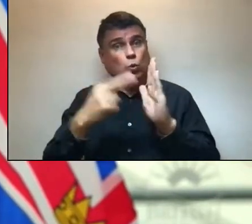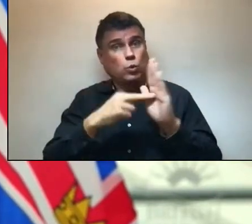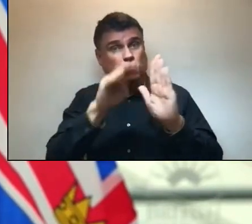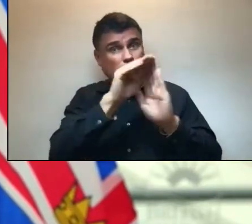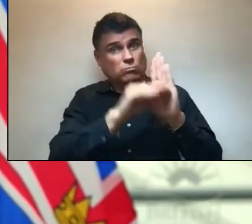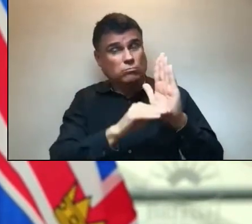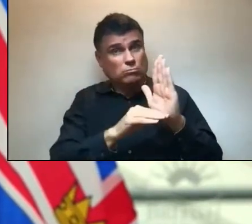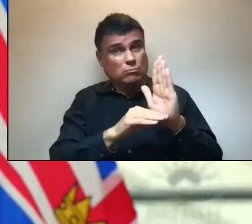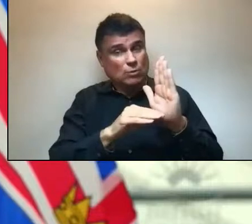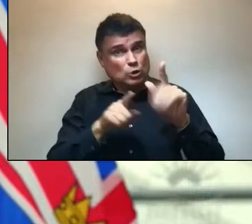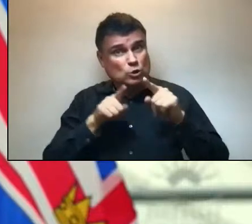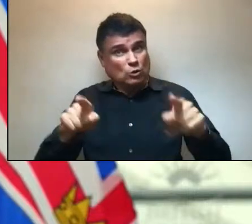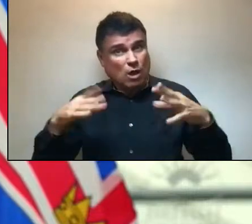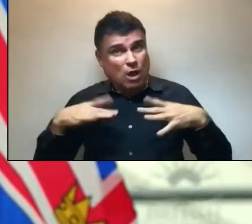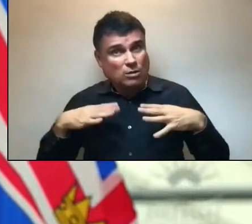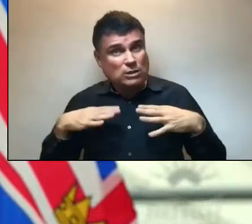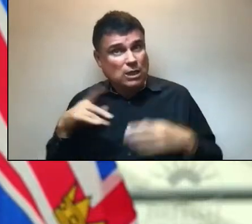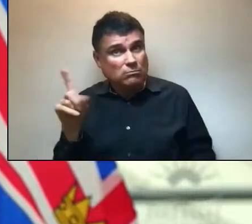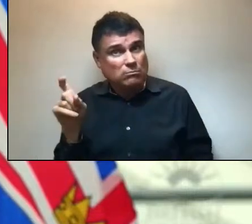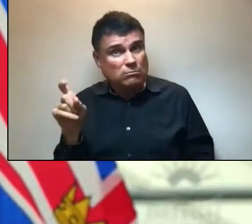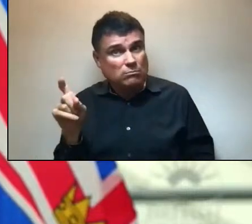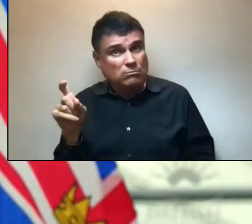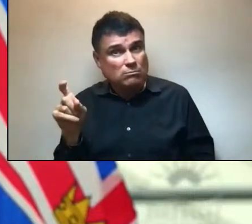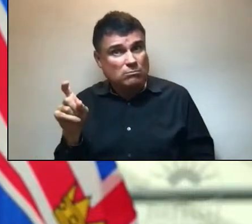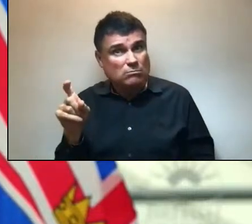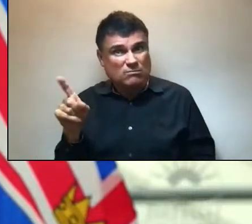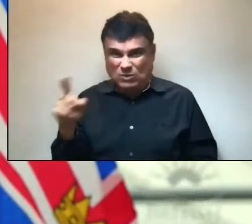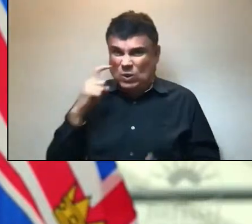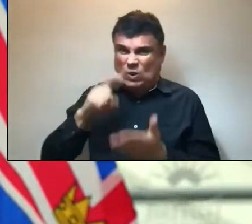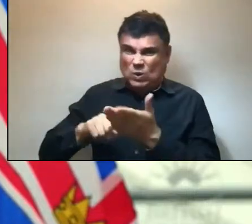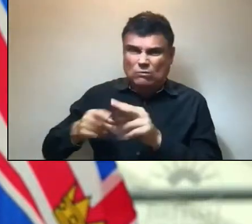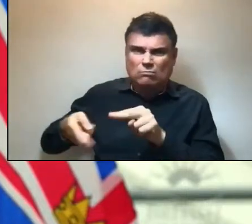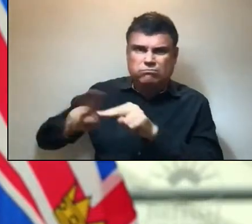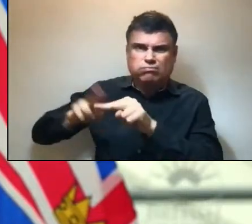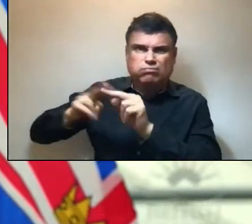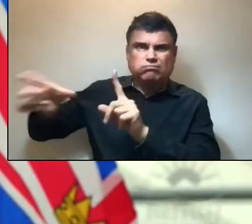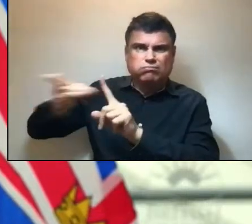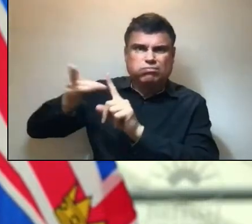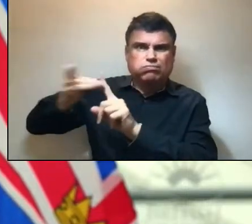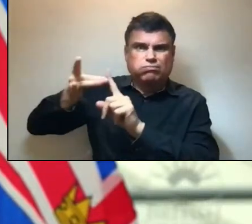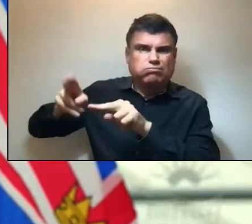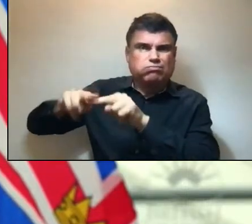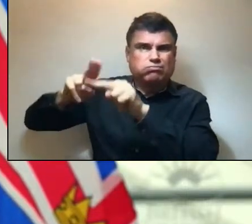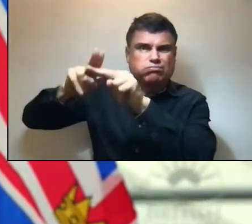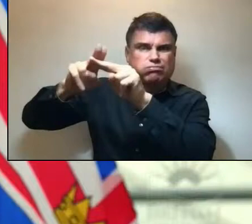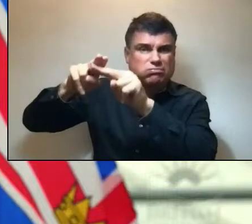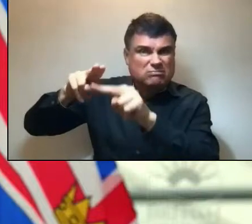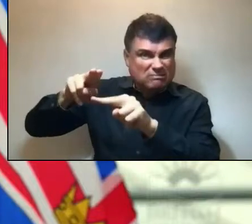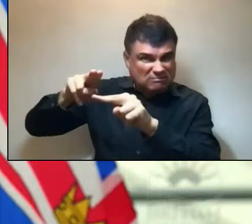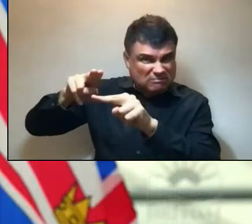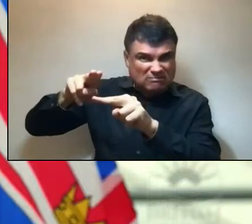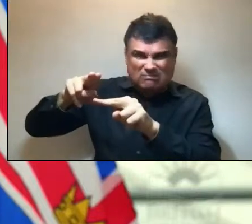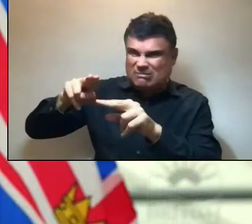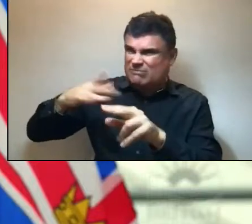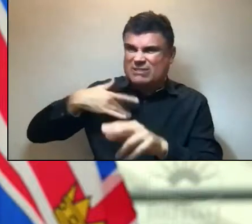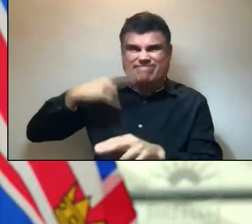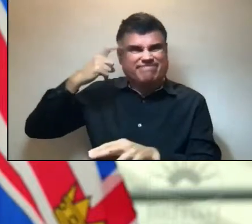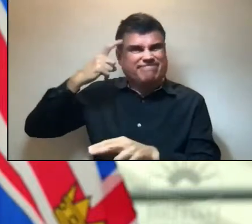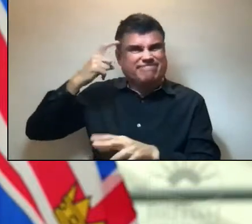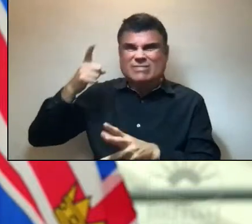potential forecast you showed with thousands of new cases a day if things go in the worst case